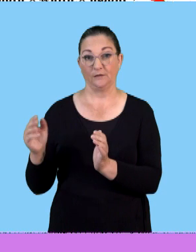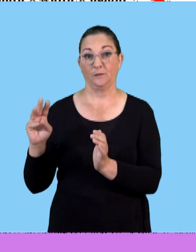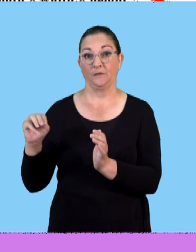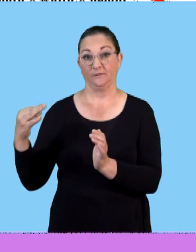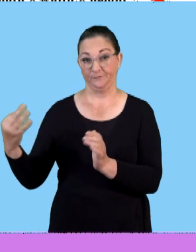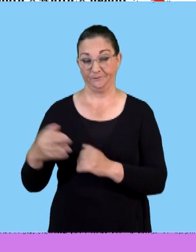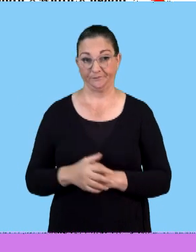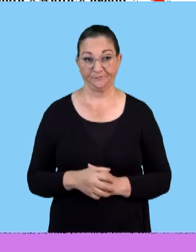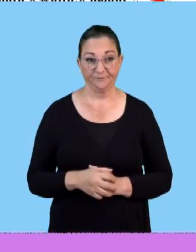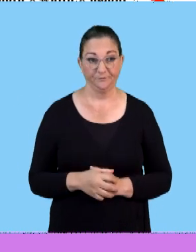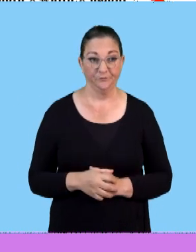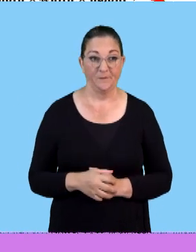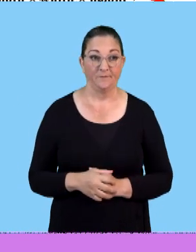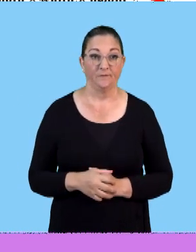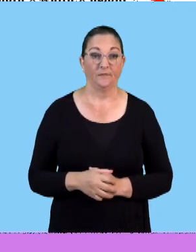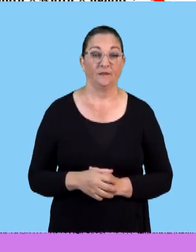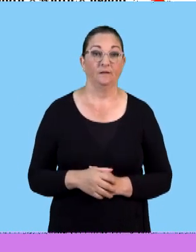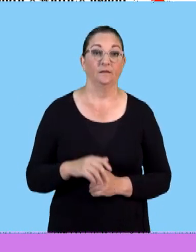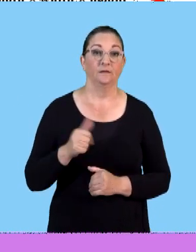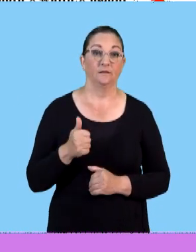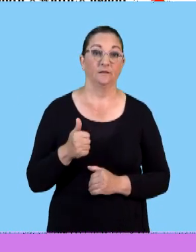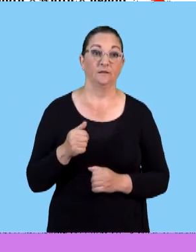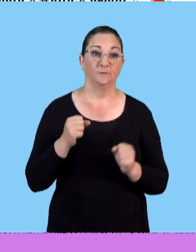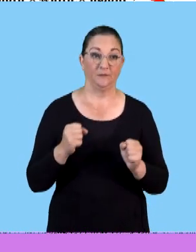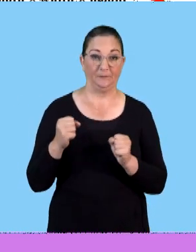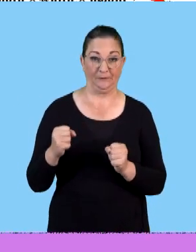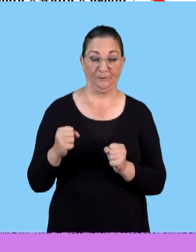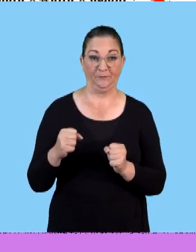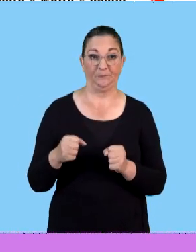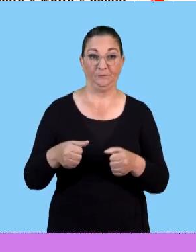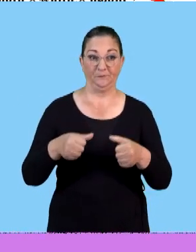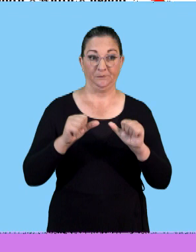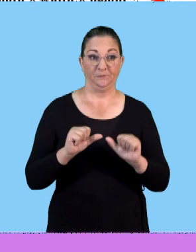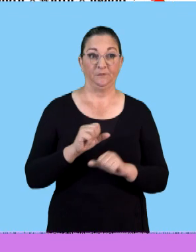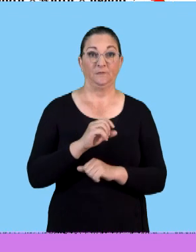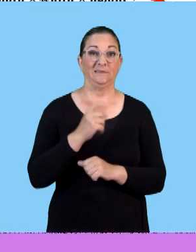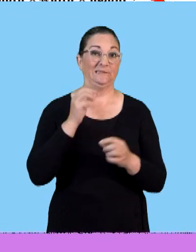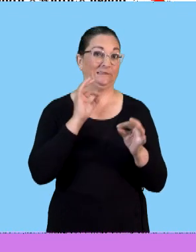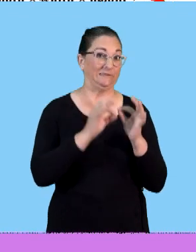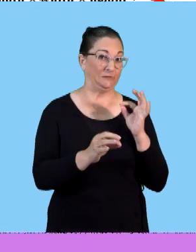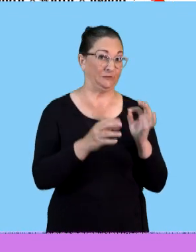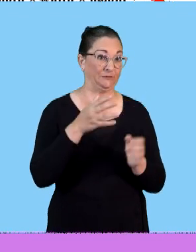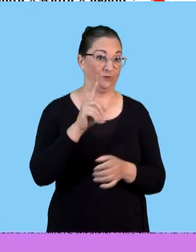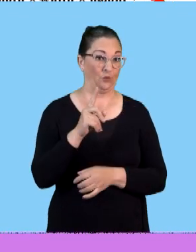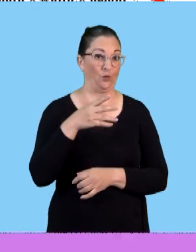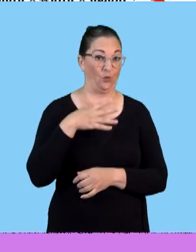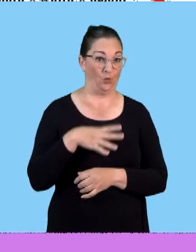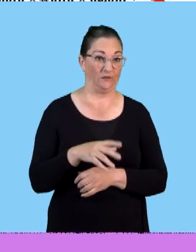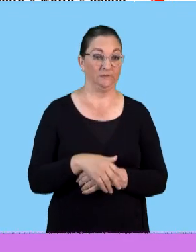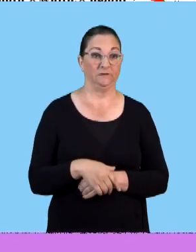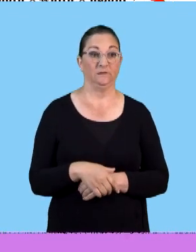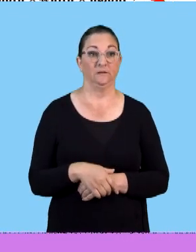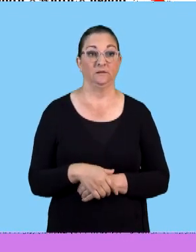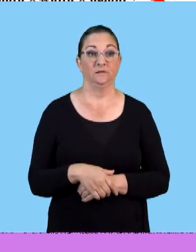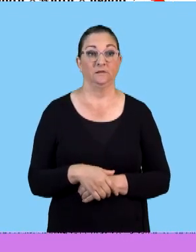0,329533125, right? And that's also cubic meters. So therefore, I'm going to keep this. I want to simplify